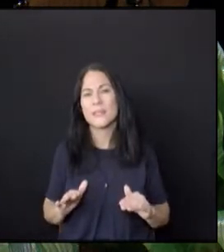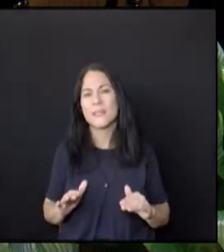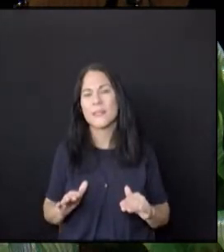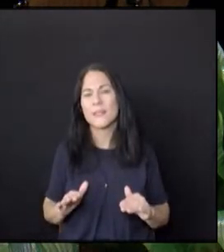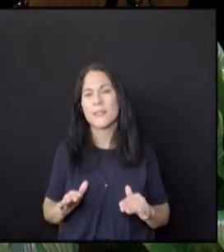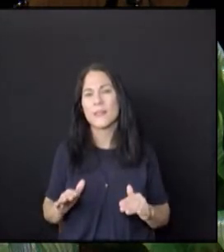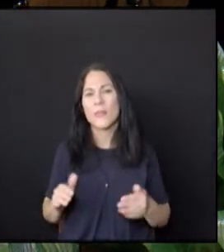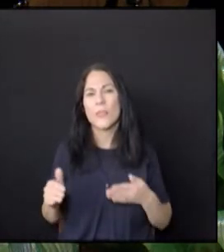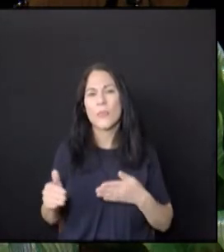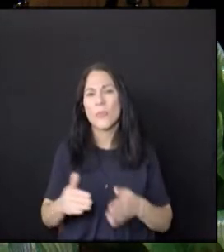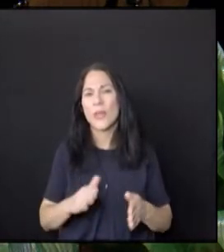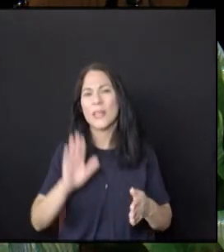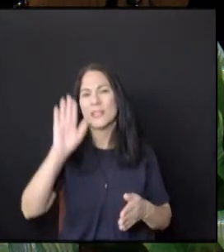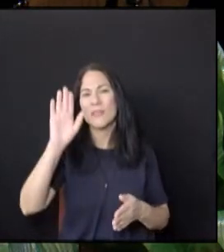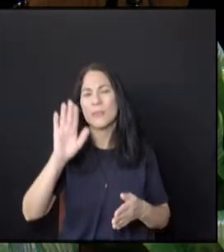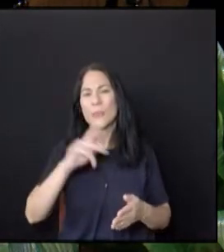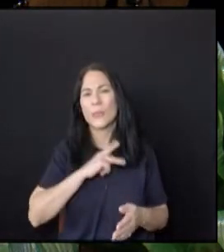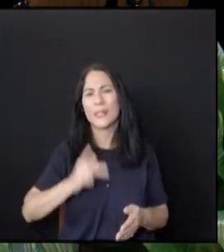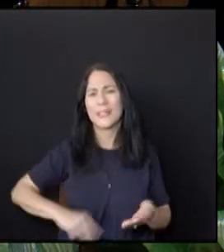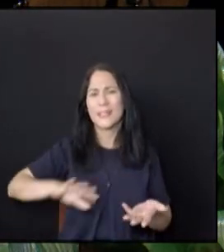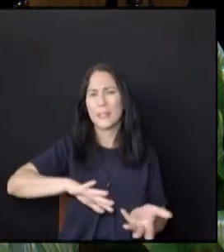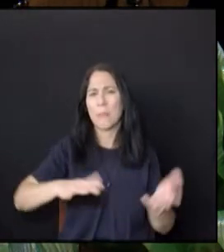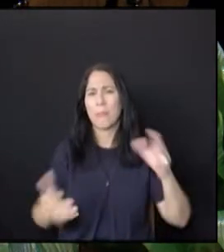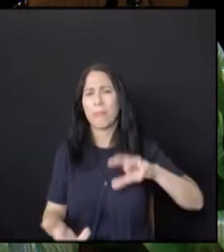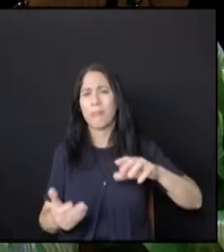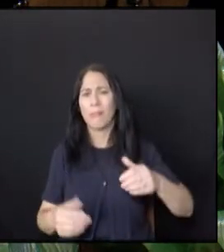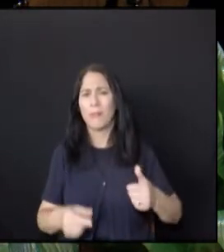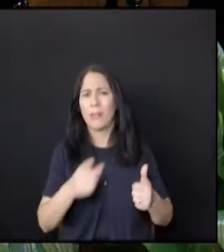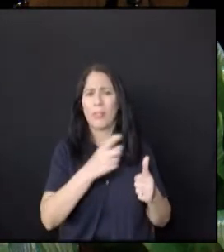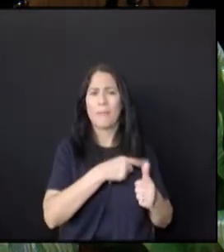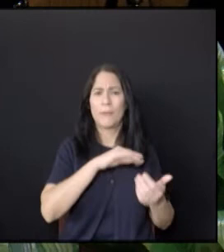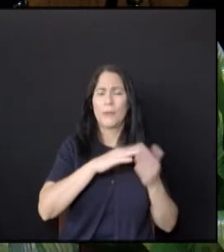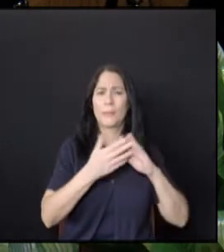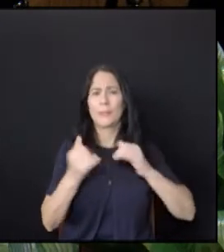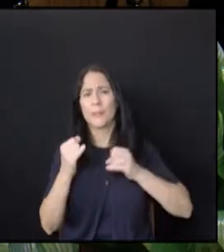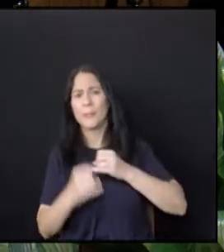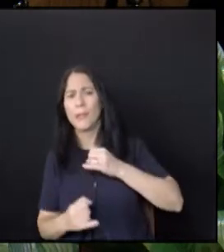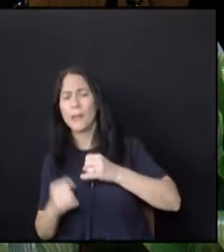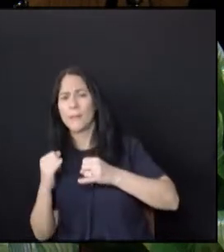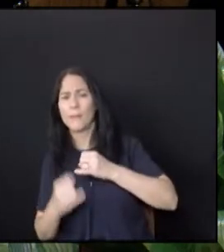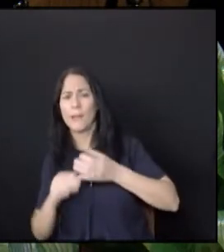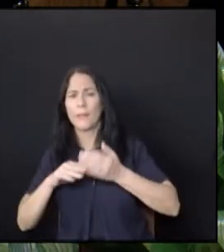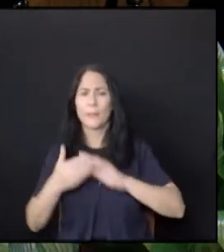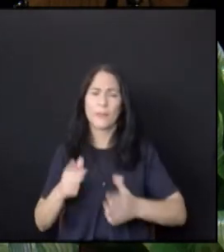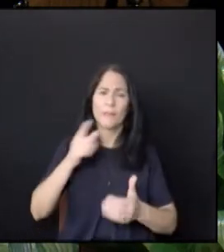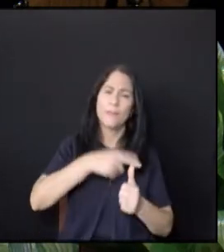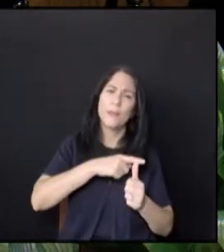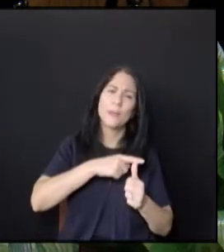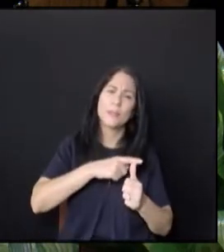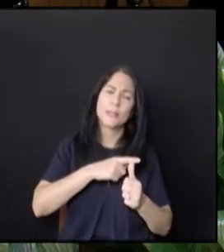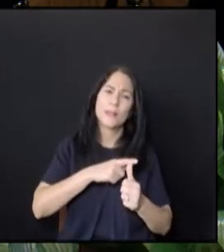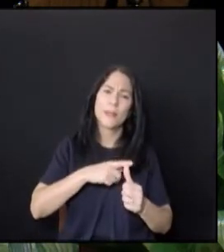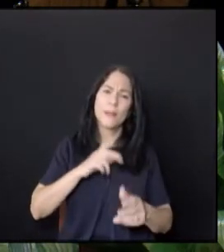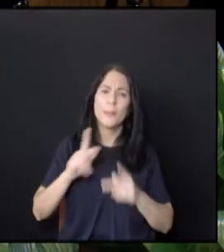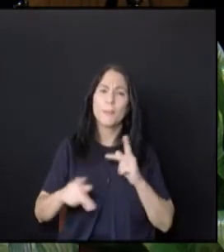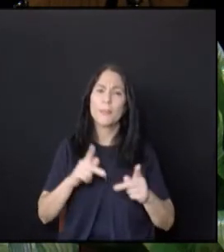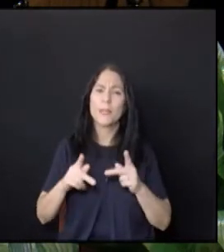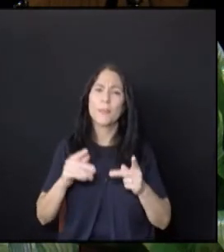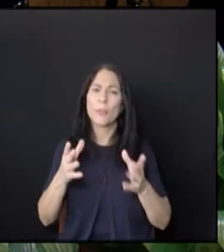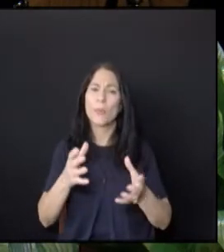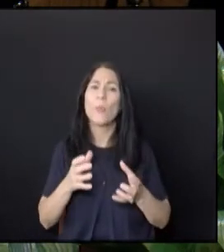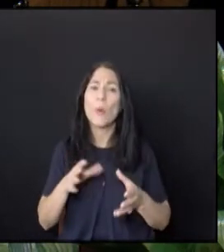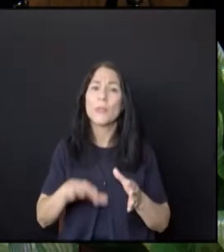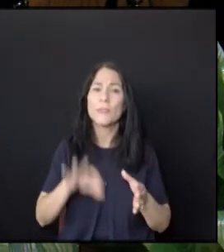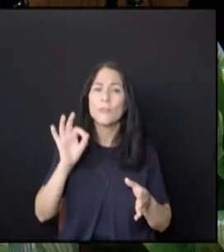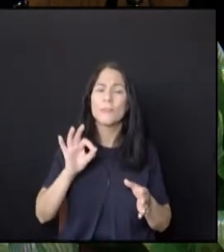The ways of your upside down kingdom where the first shall be last and the last shall be first, where those who long to find their life